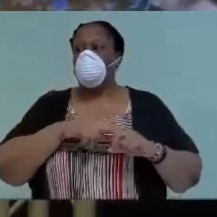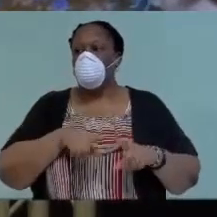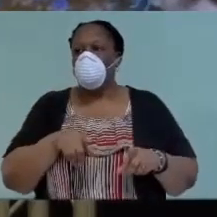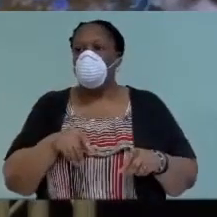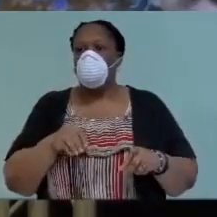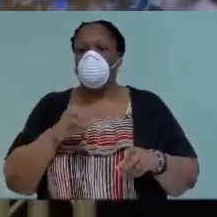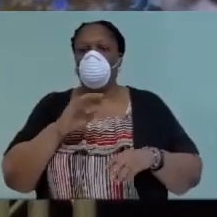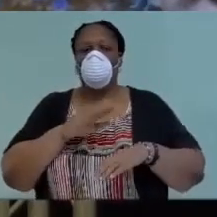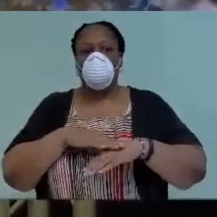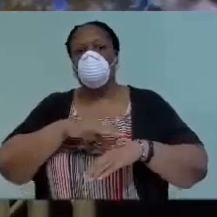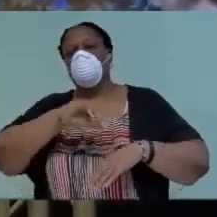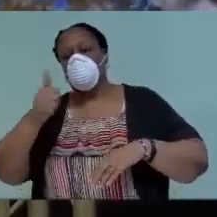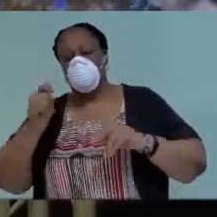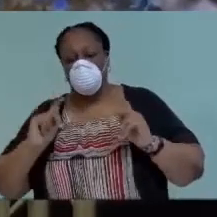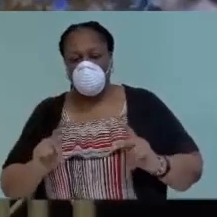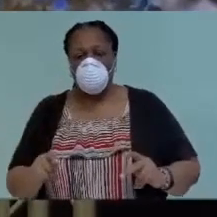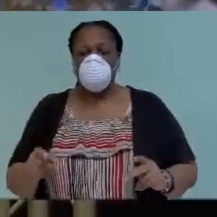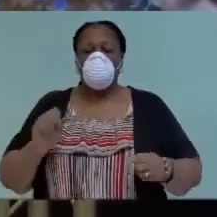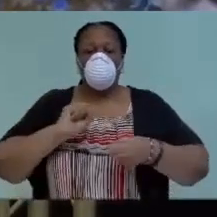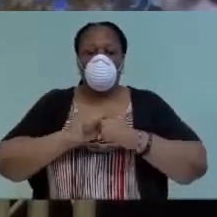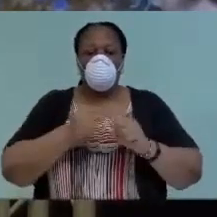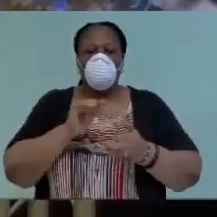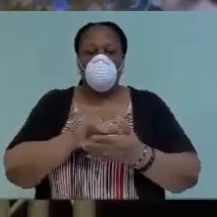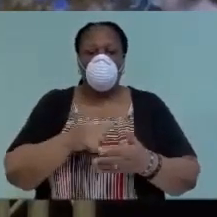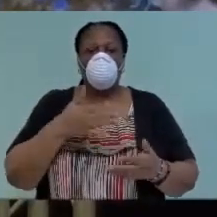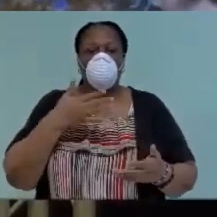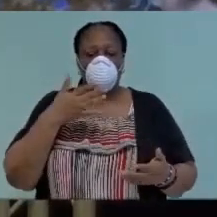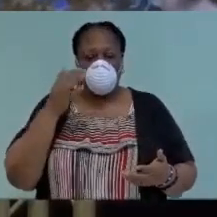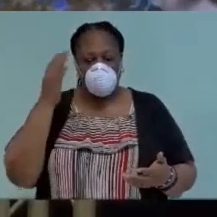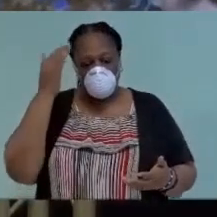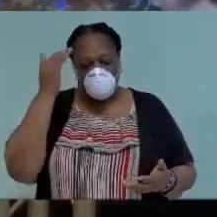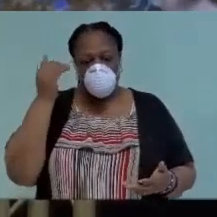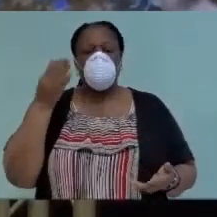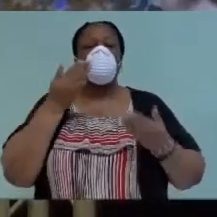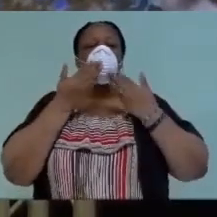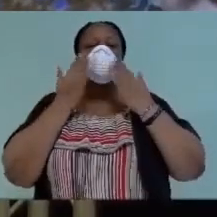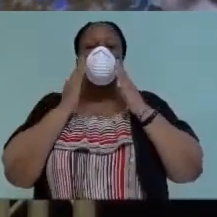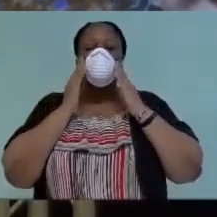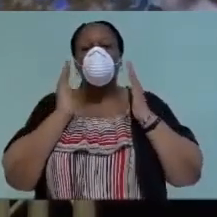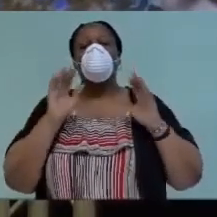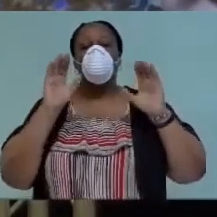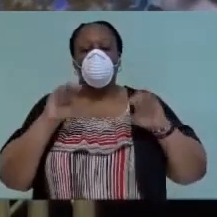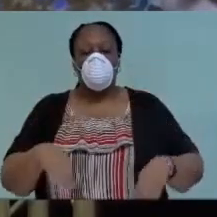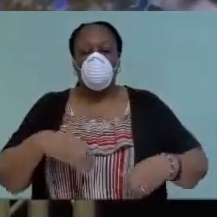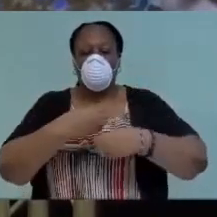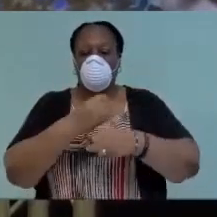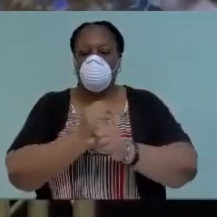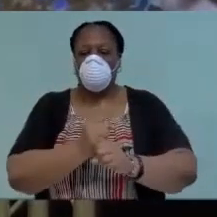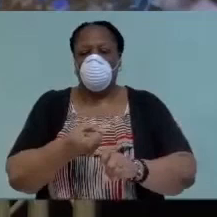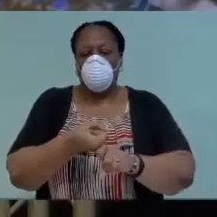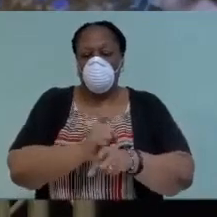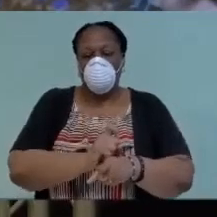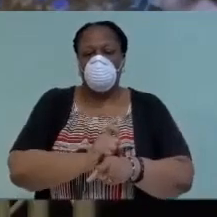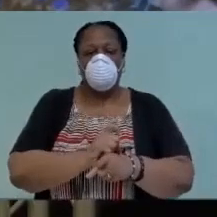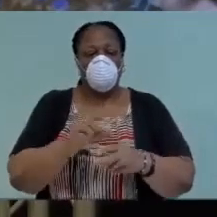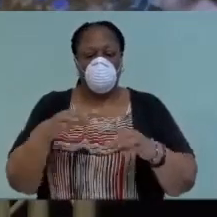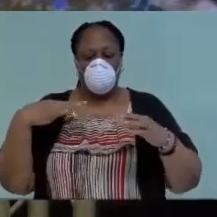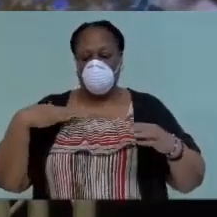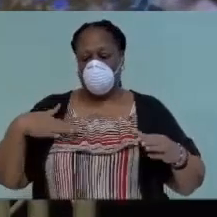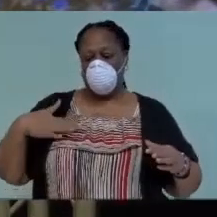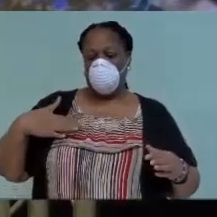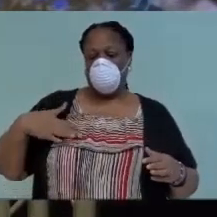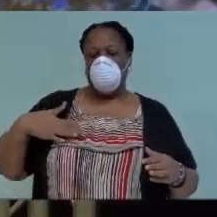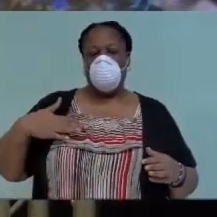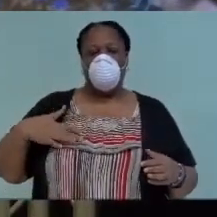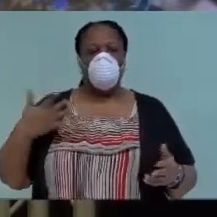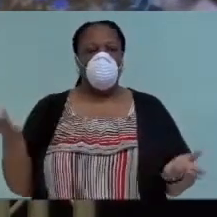symptoms. Cloth face coverings can be made from household items or made from common household